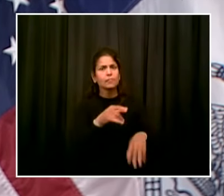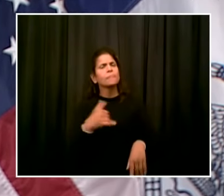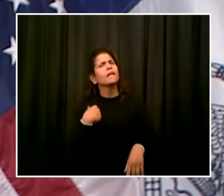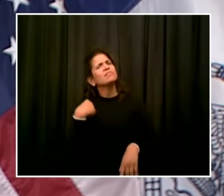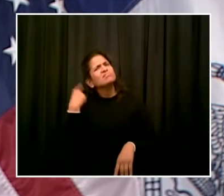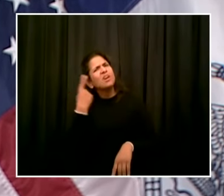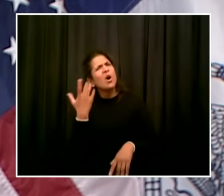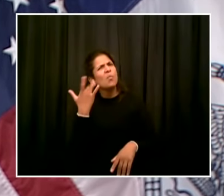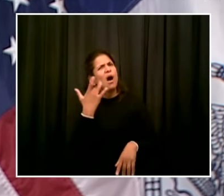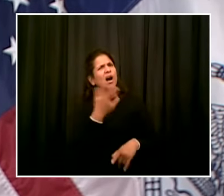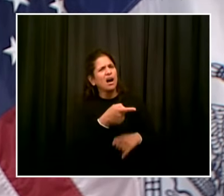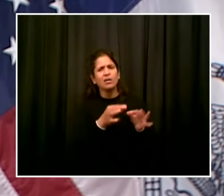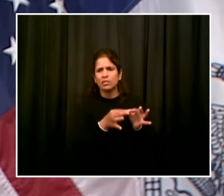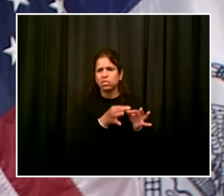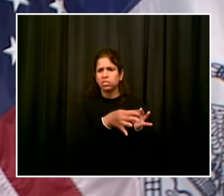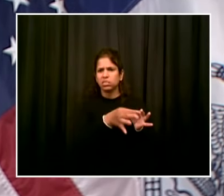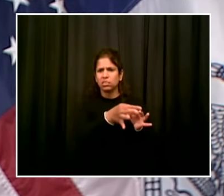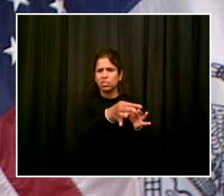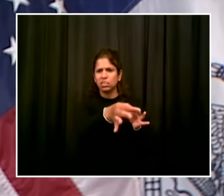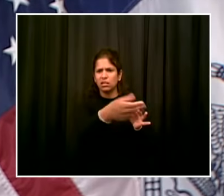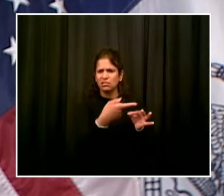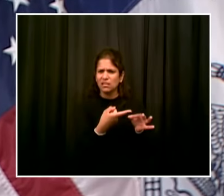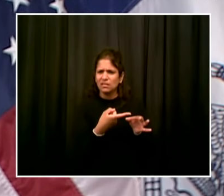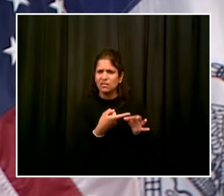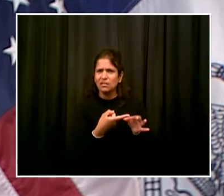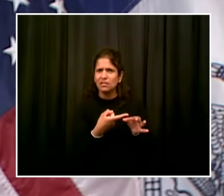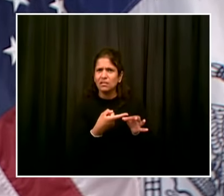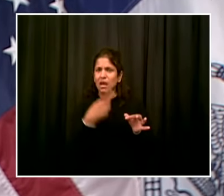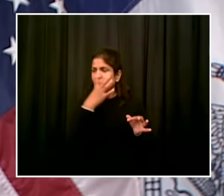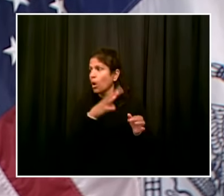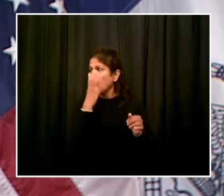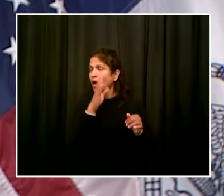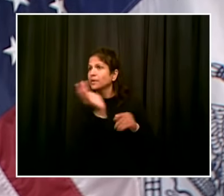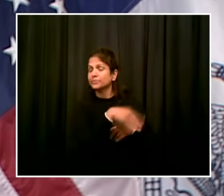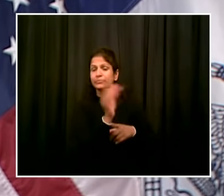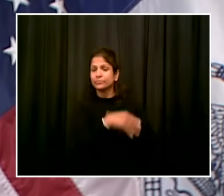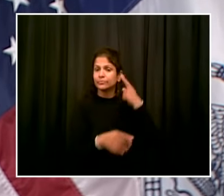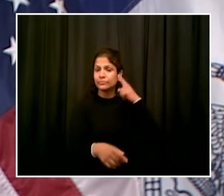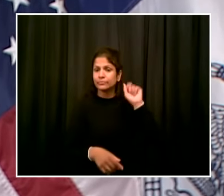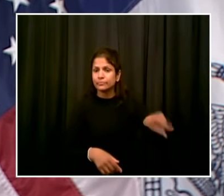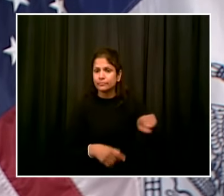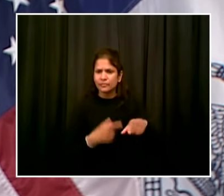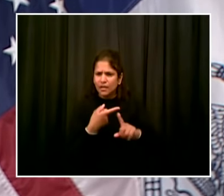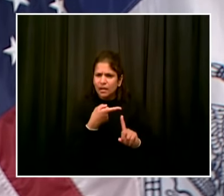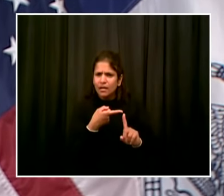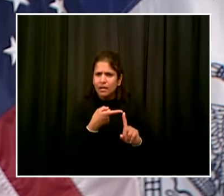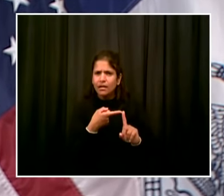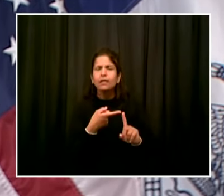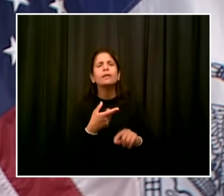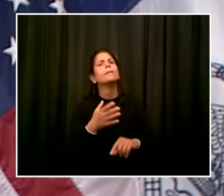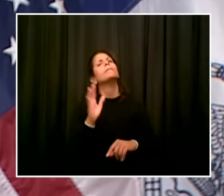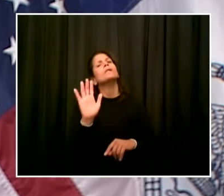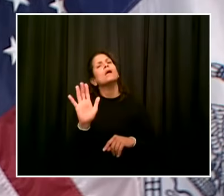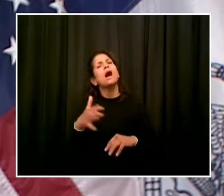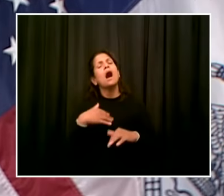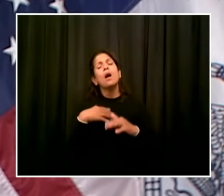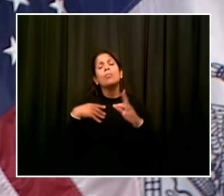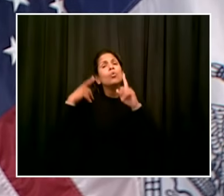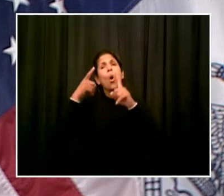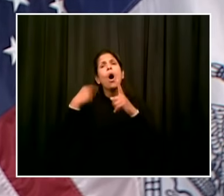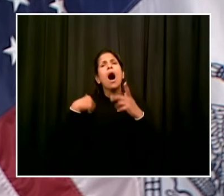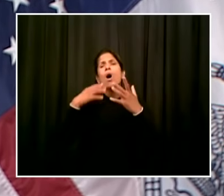think I've said it a bunch of times, I'll say it one more. Our goal is not to shut down businesses that are struggling to survive in the middle of a pandemic, and our